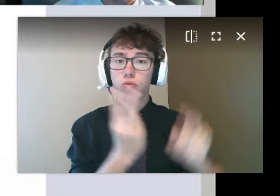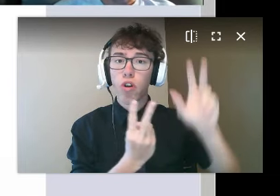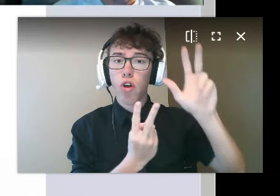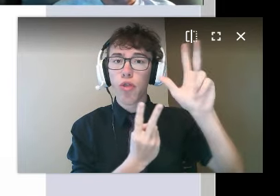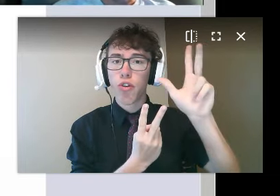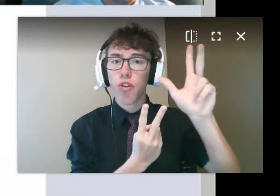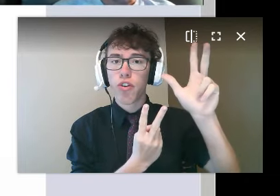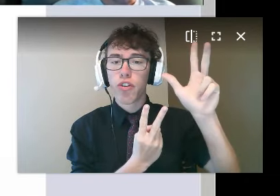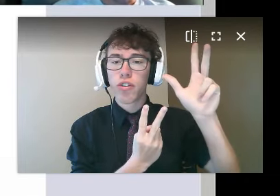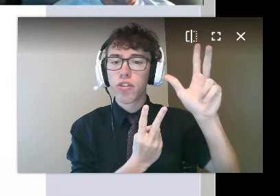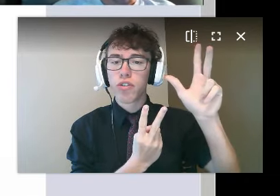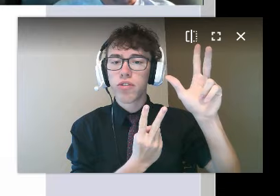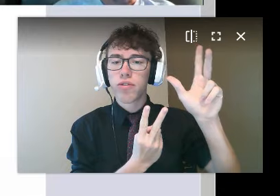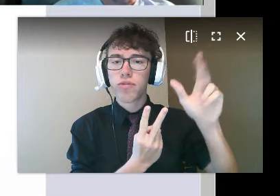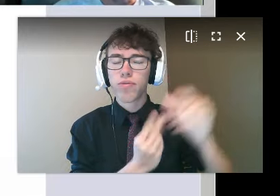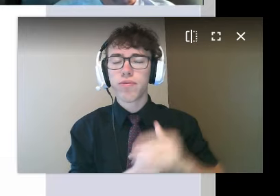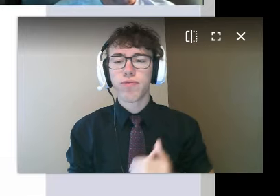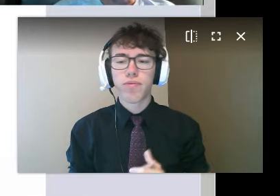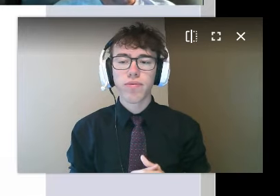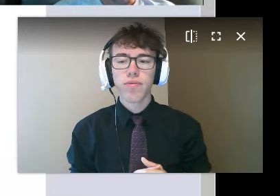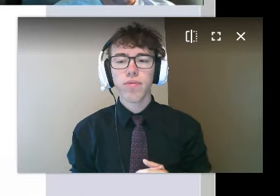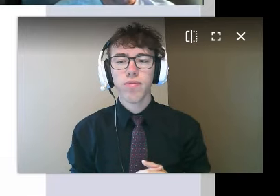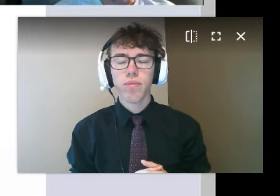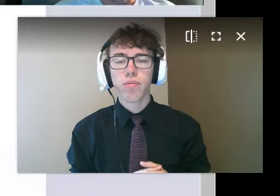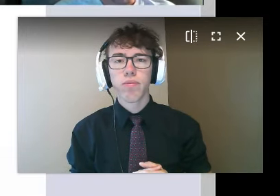M stands for multiplication.